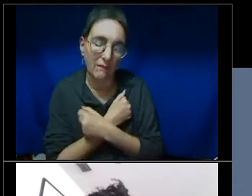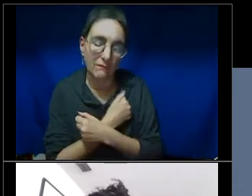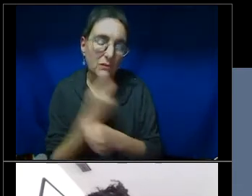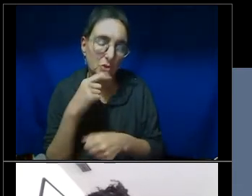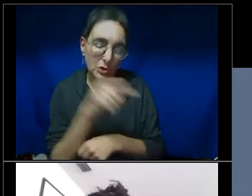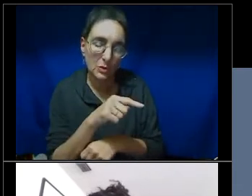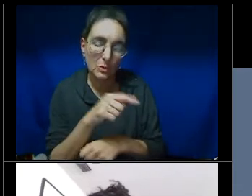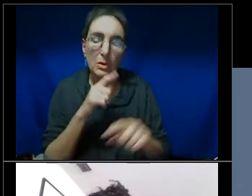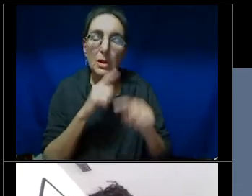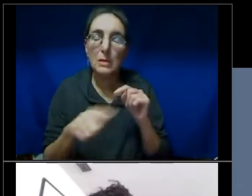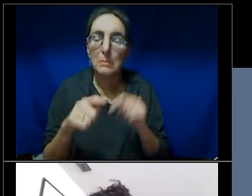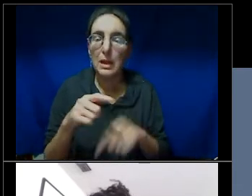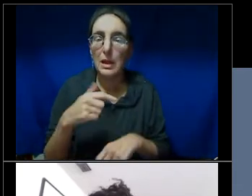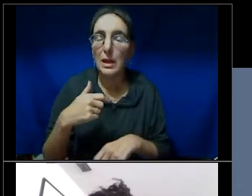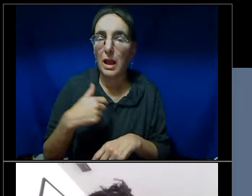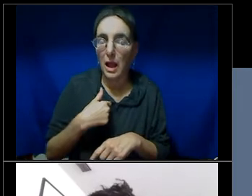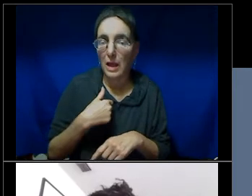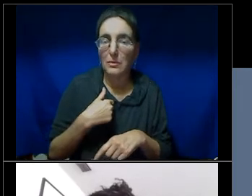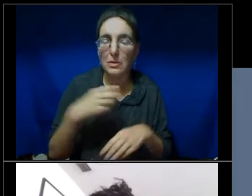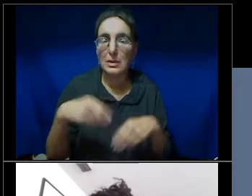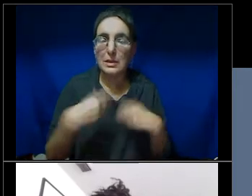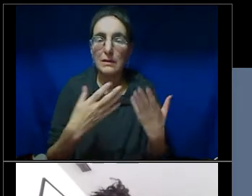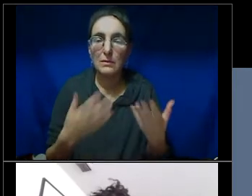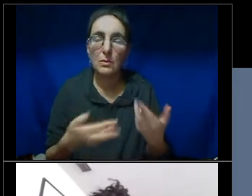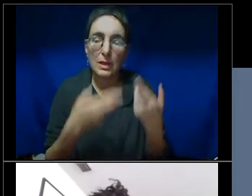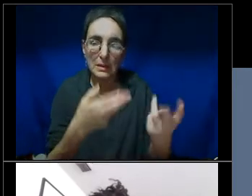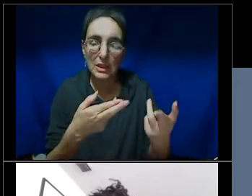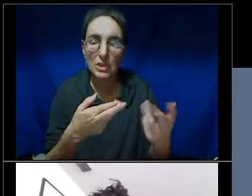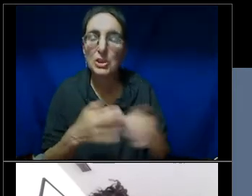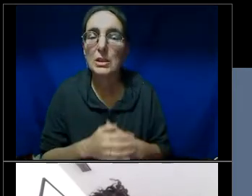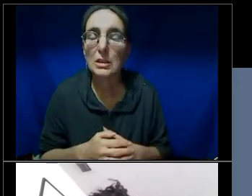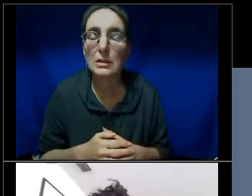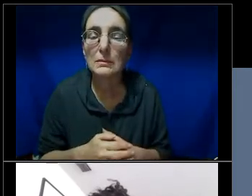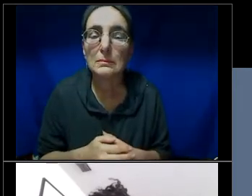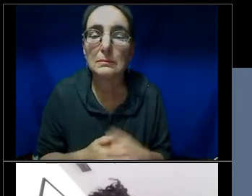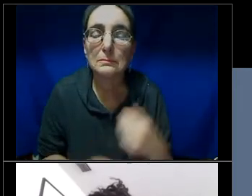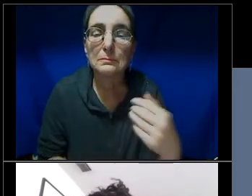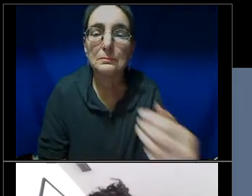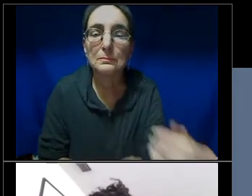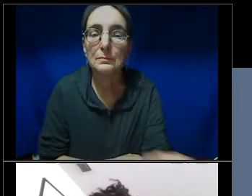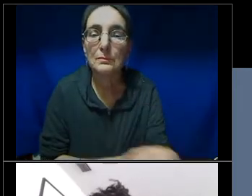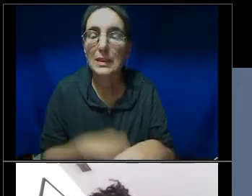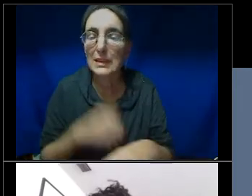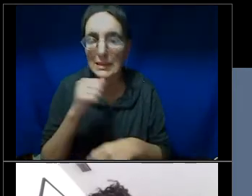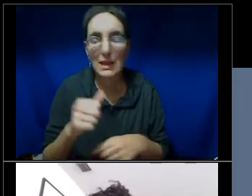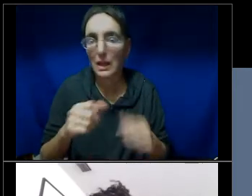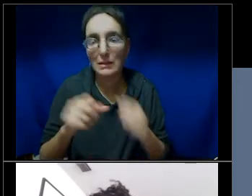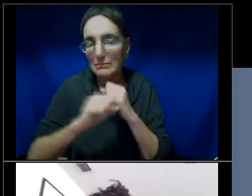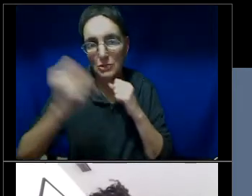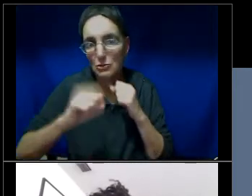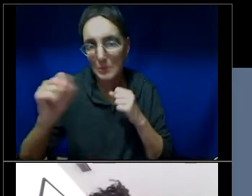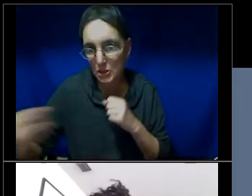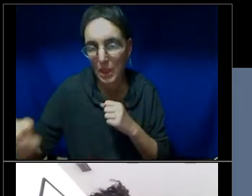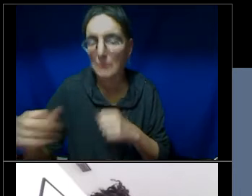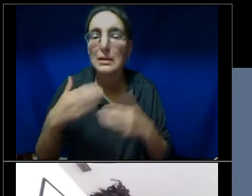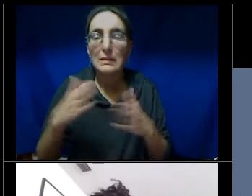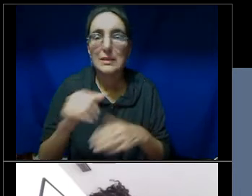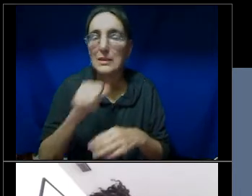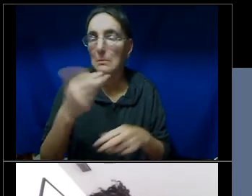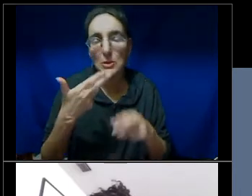the Goldilocks recommendation. Goldilocks is problematic, but let's not take too much time. Let's not be too